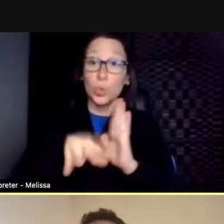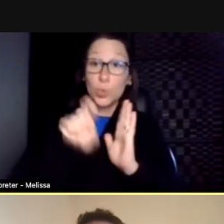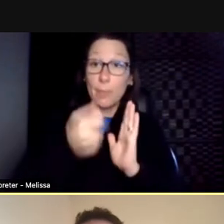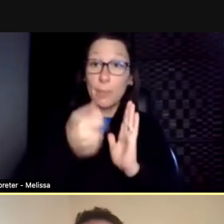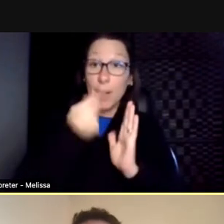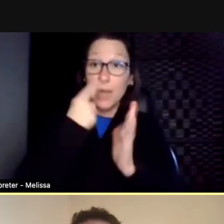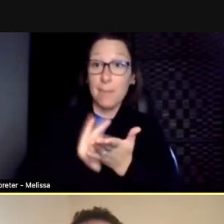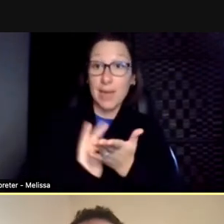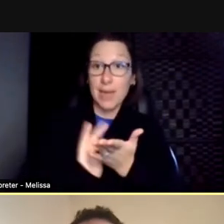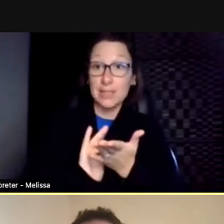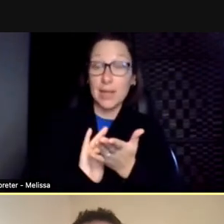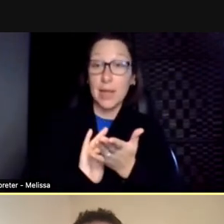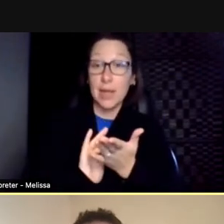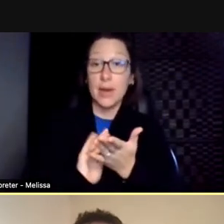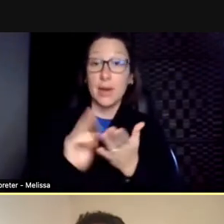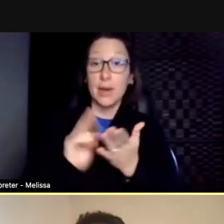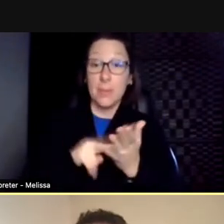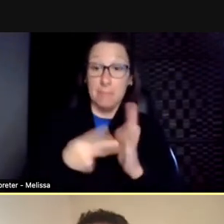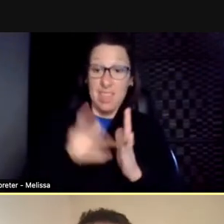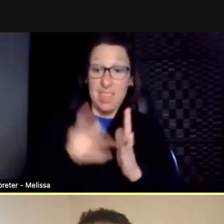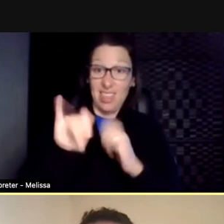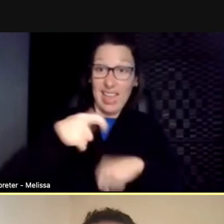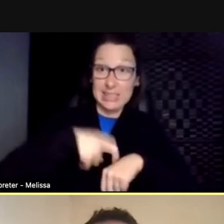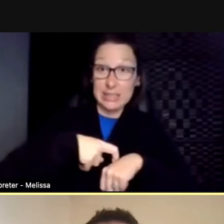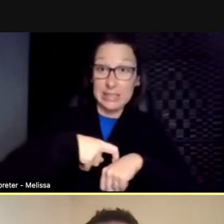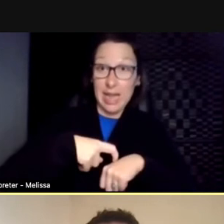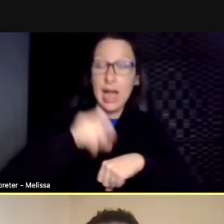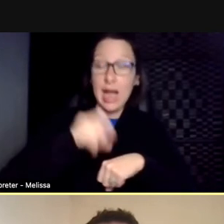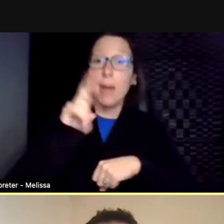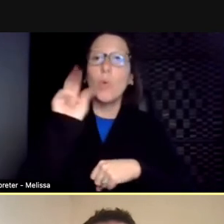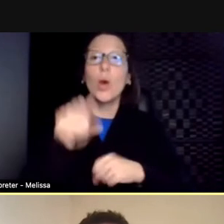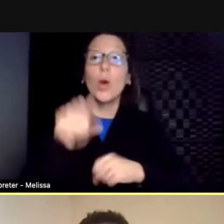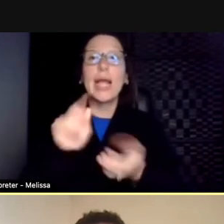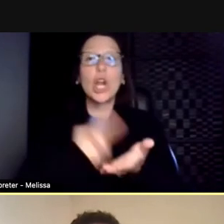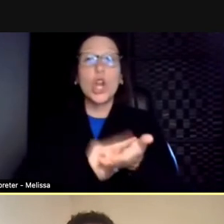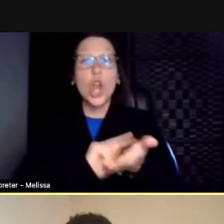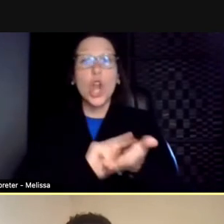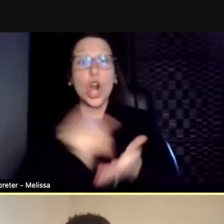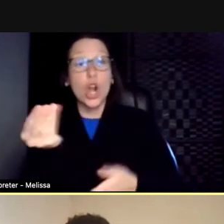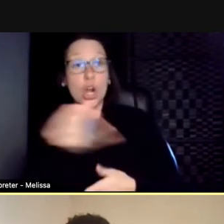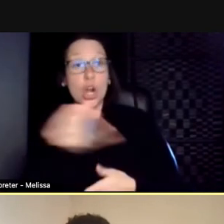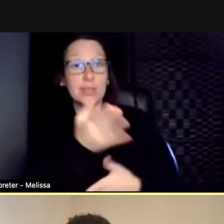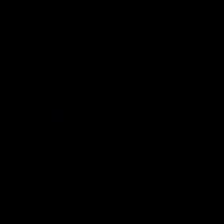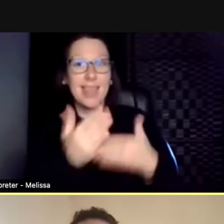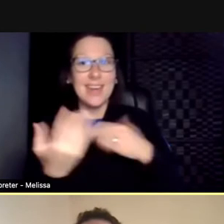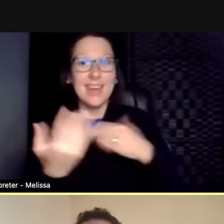take it at that time? Can it be instead administered by a school nurse at the end of the school day?